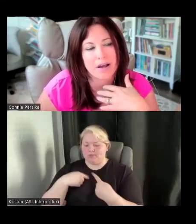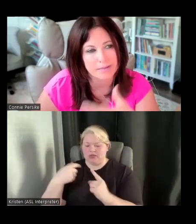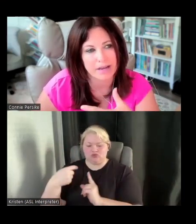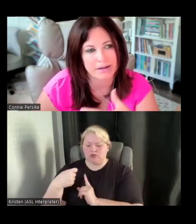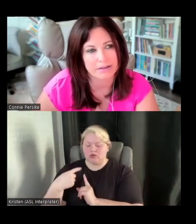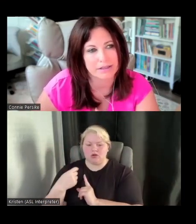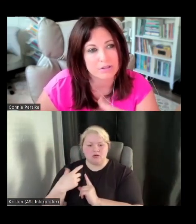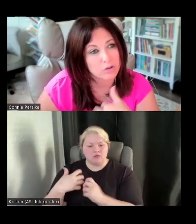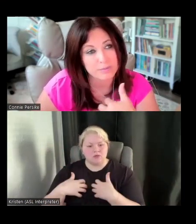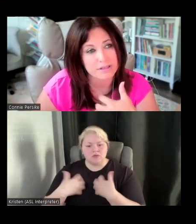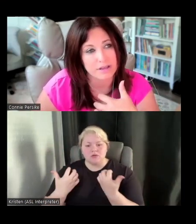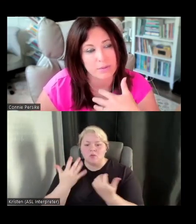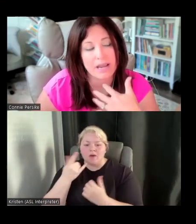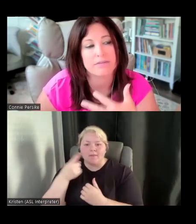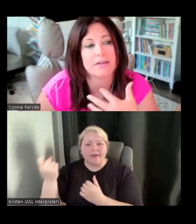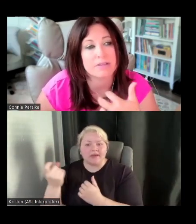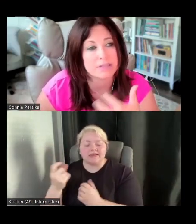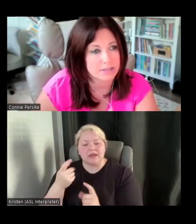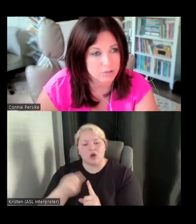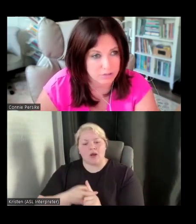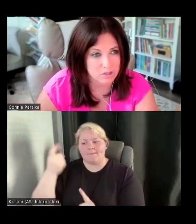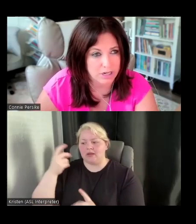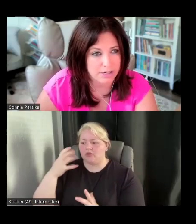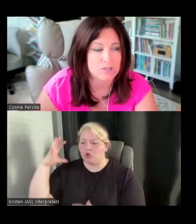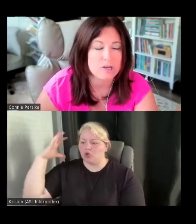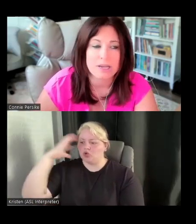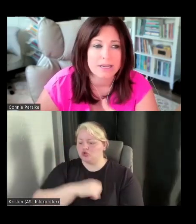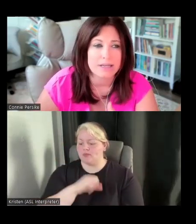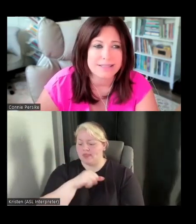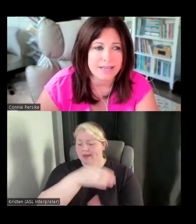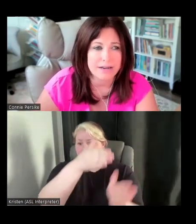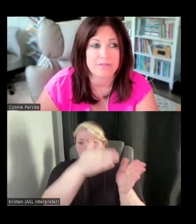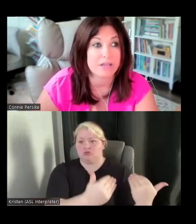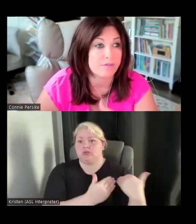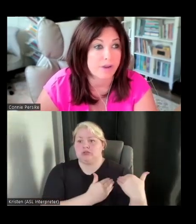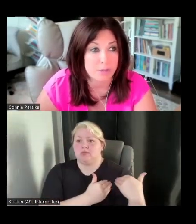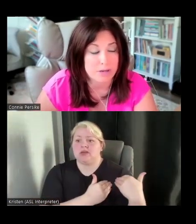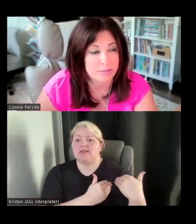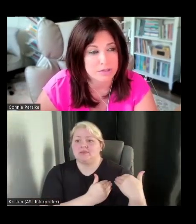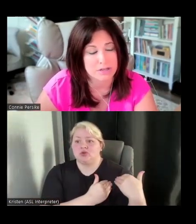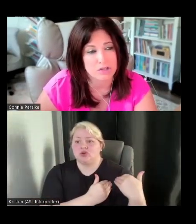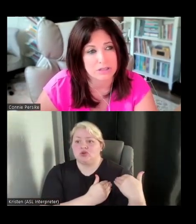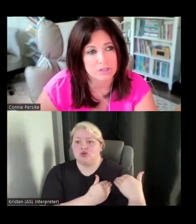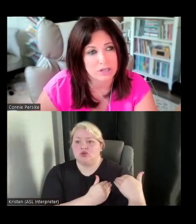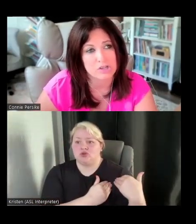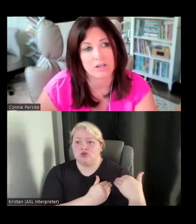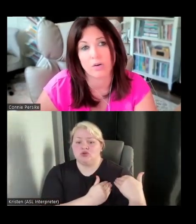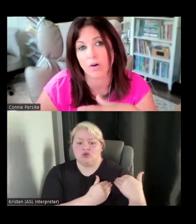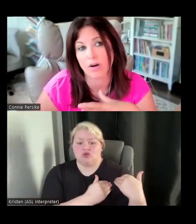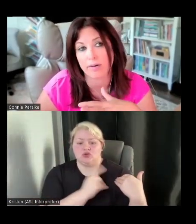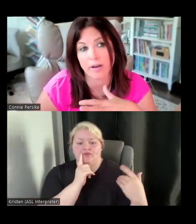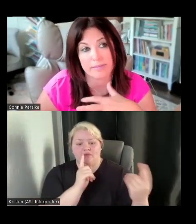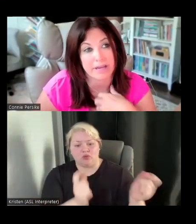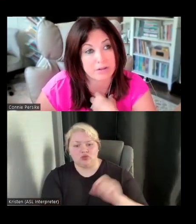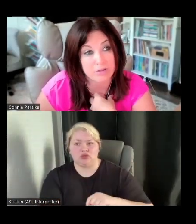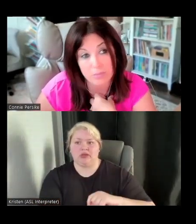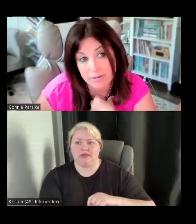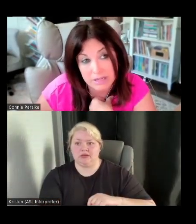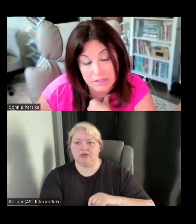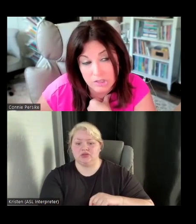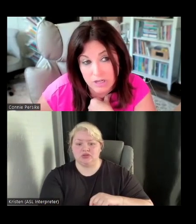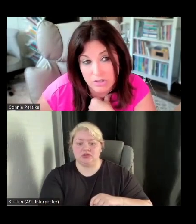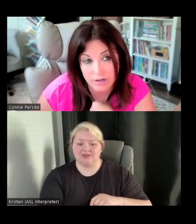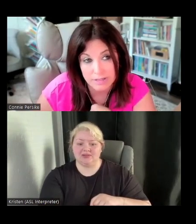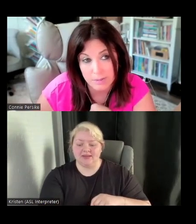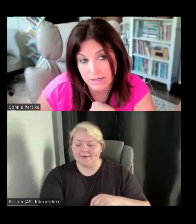it automatically assumes that we have to have the student change instead of the environment potentially changing. Or I don't know, maybe